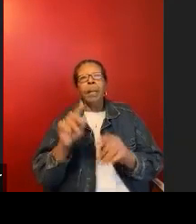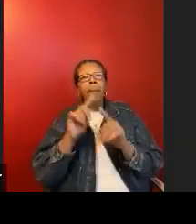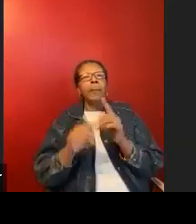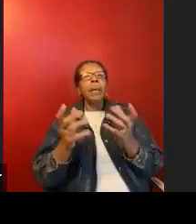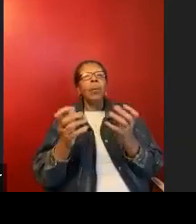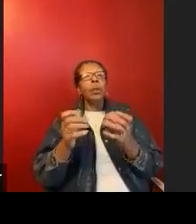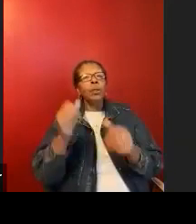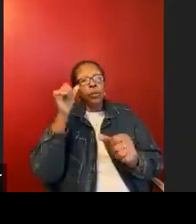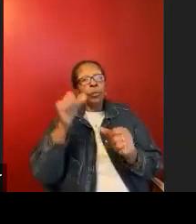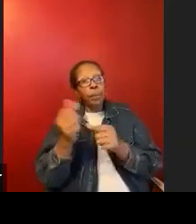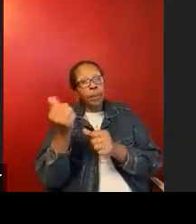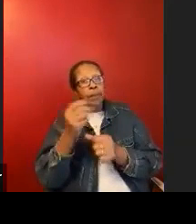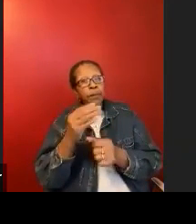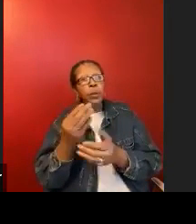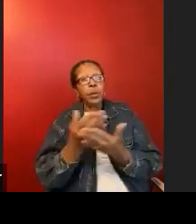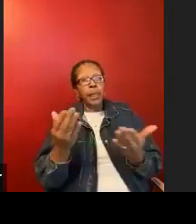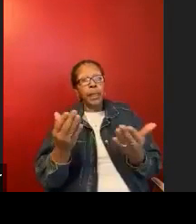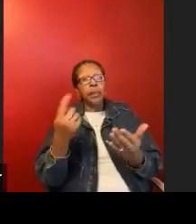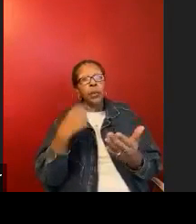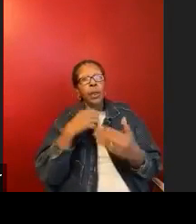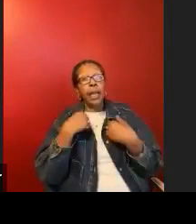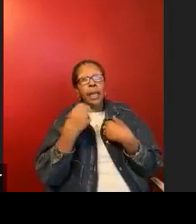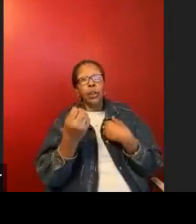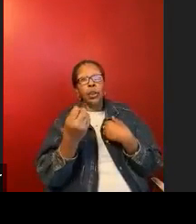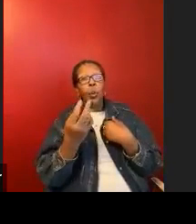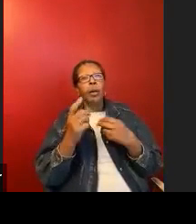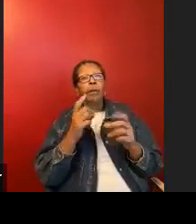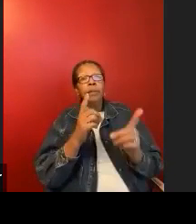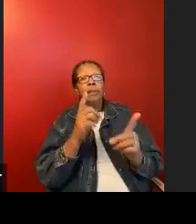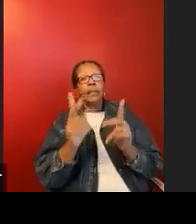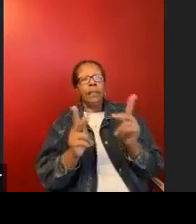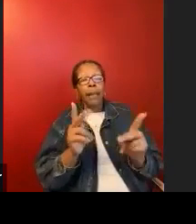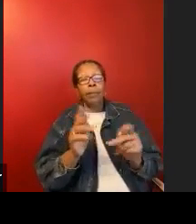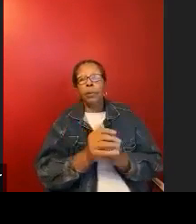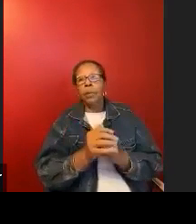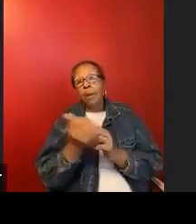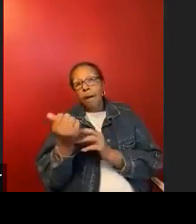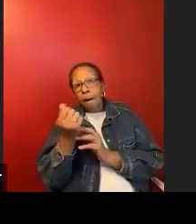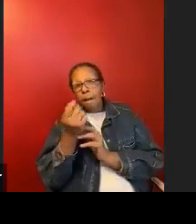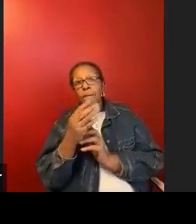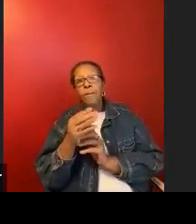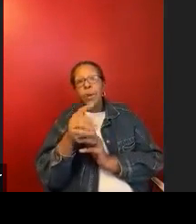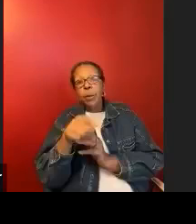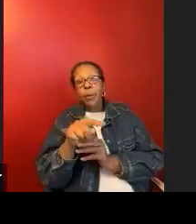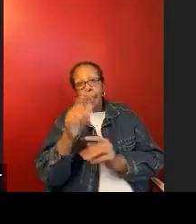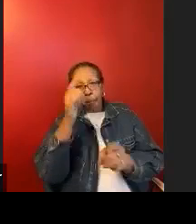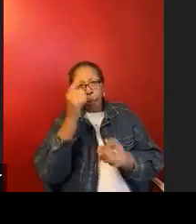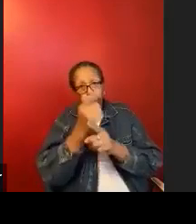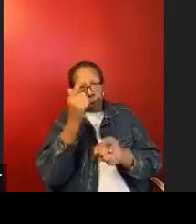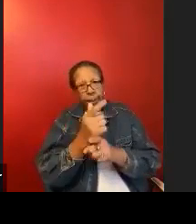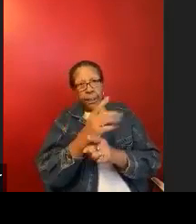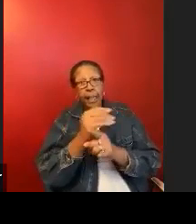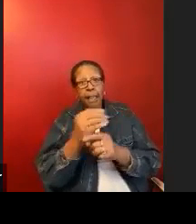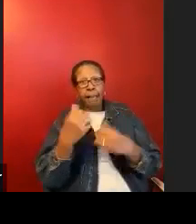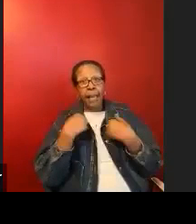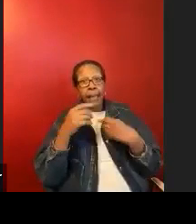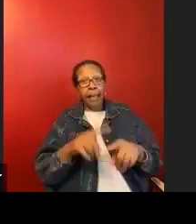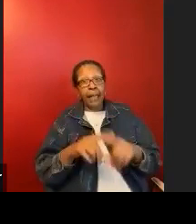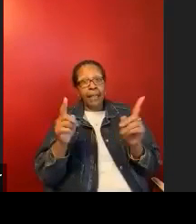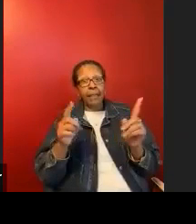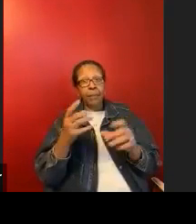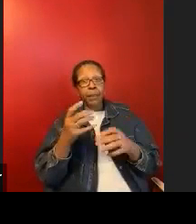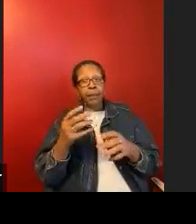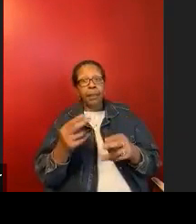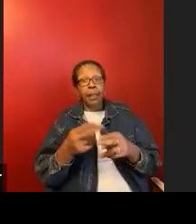here. We had these 12 disciples, a couple of them were brothers, and they had different nicknames, and